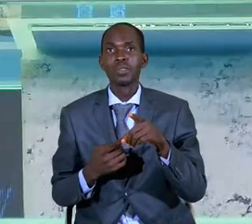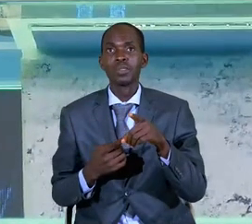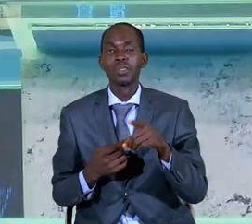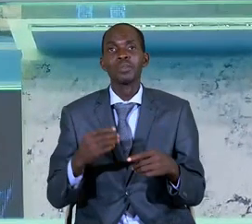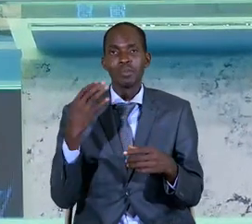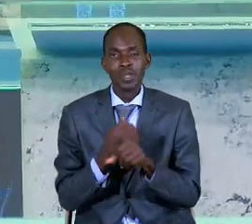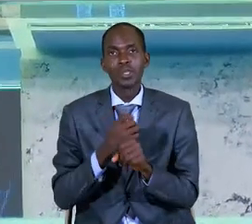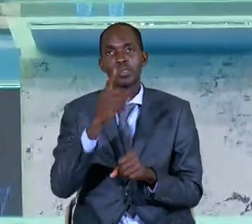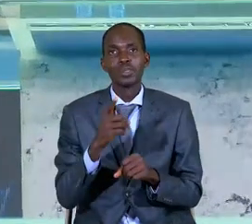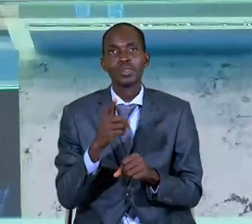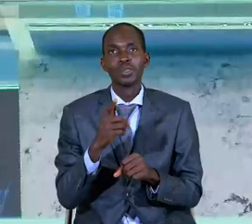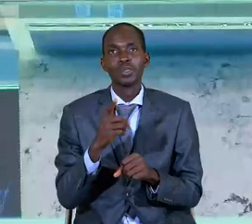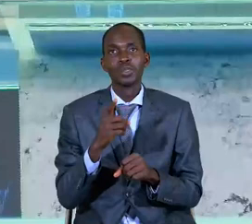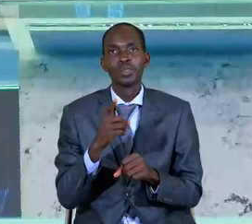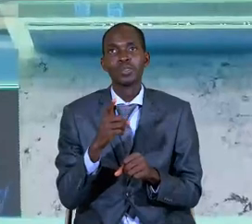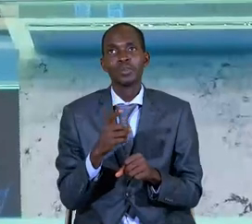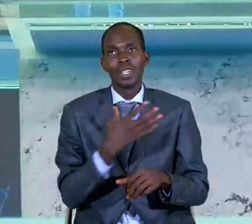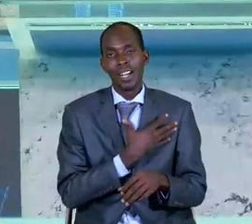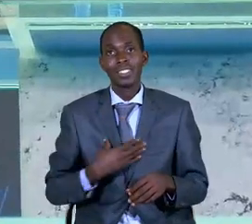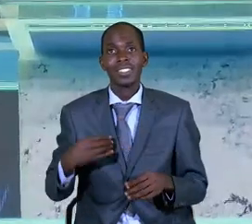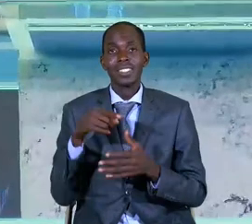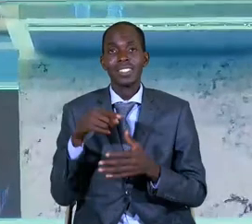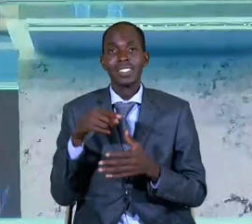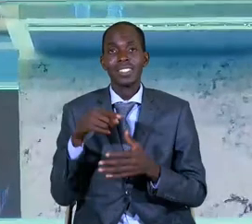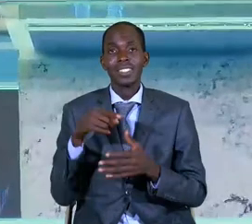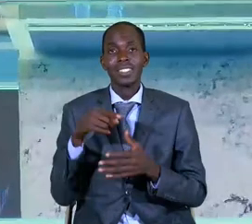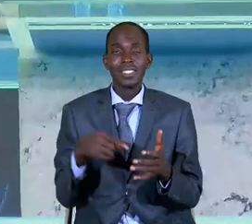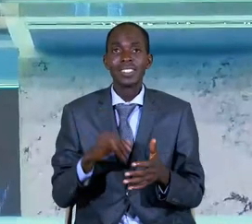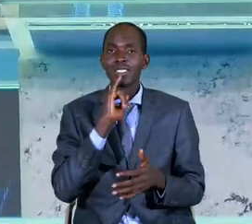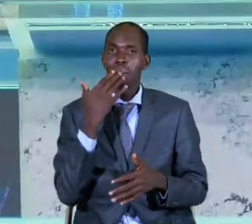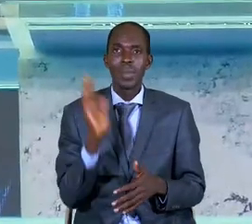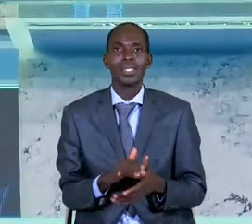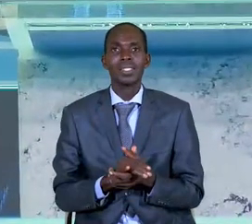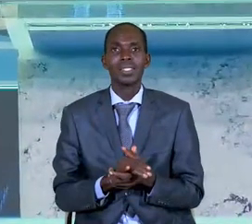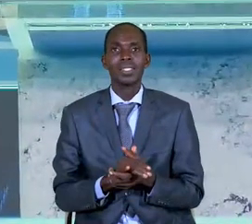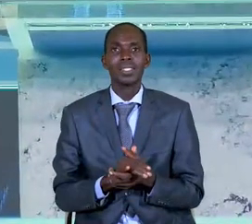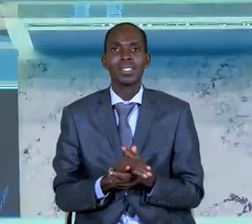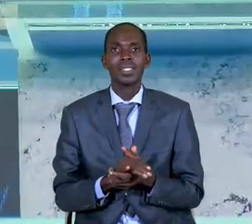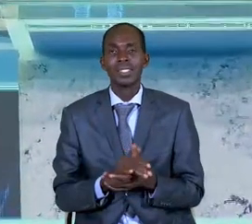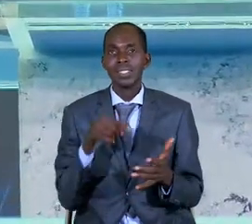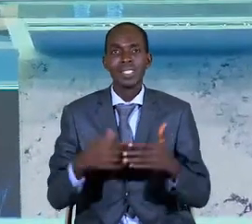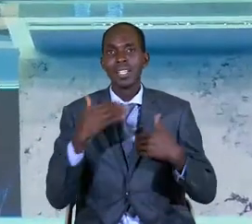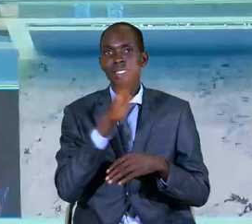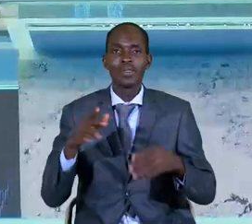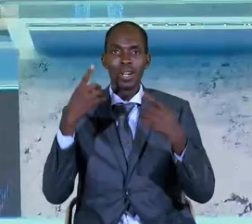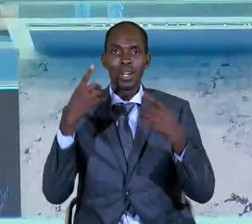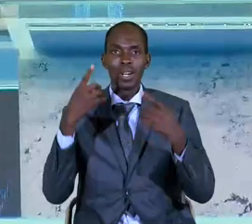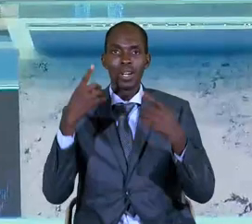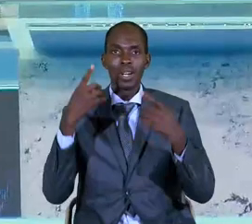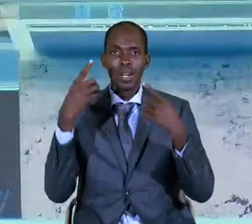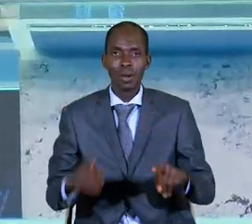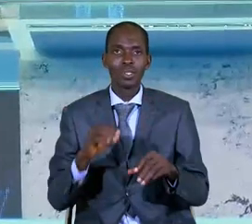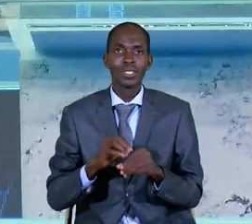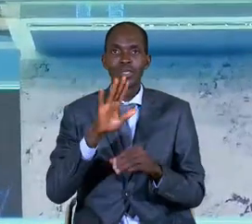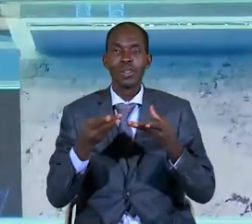dirty. It's nauseating. This is bad enough. It has never happened to your nation like